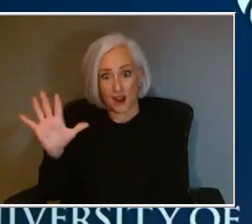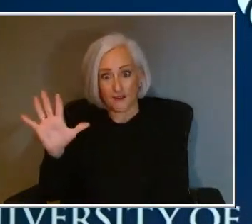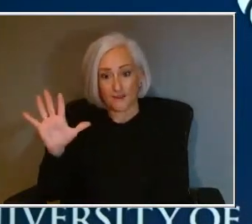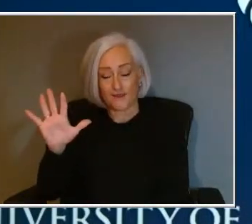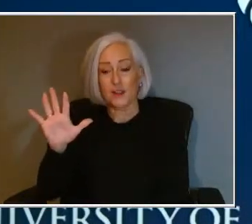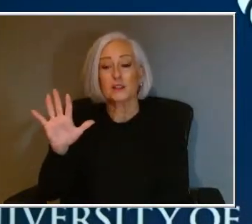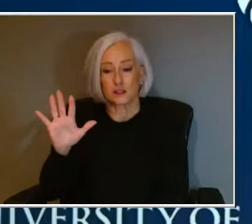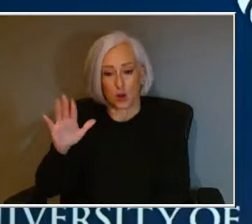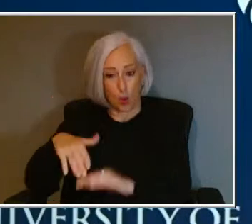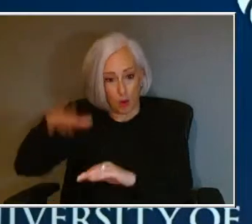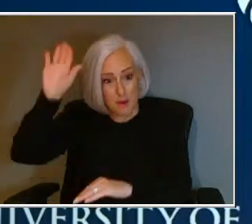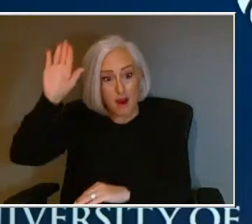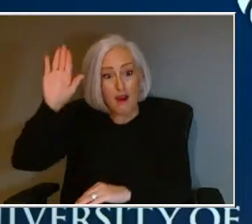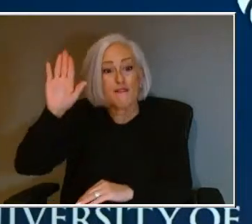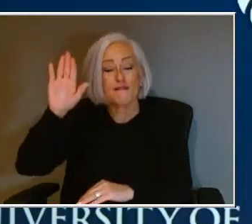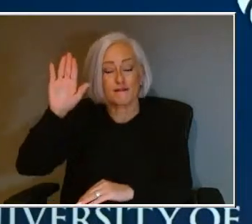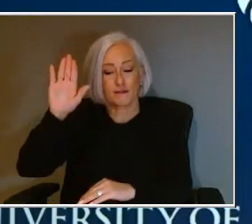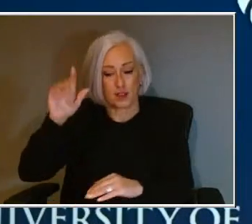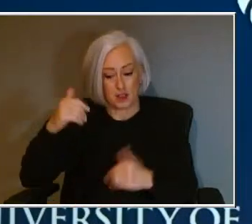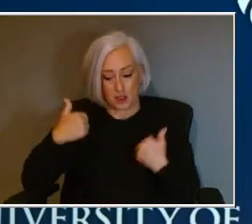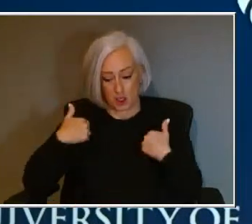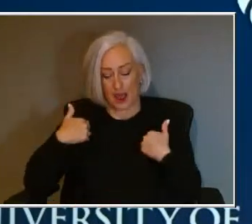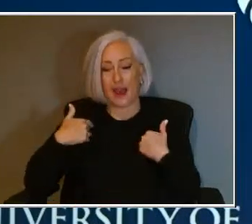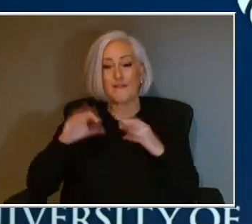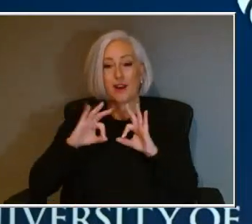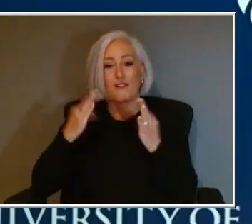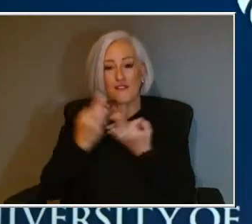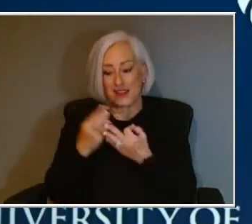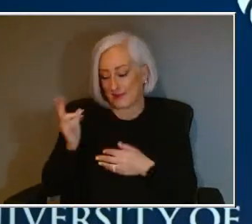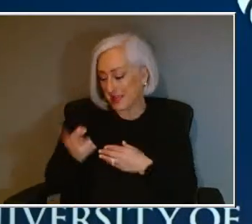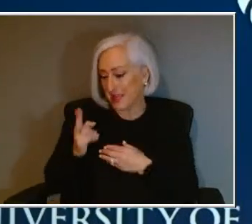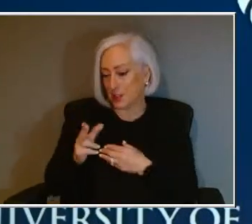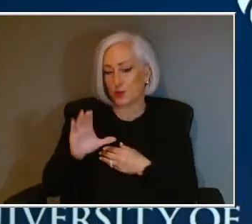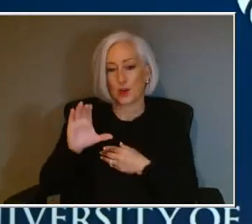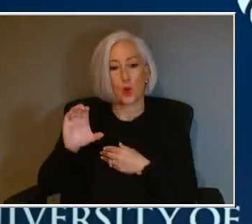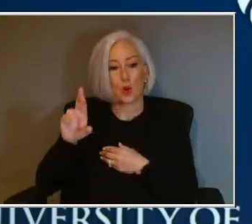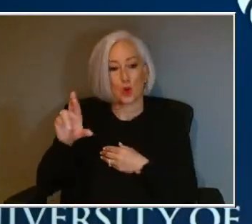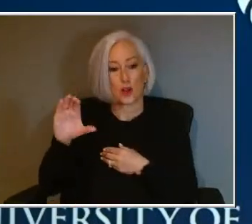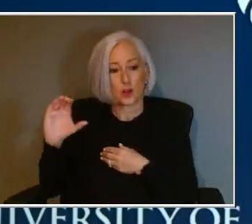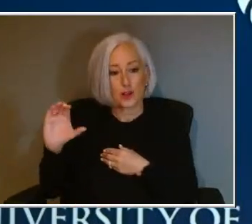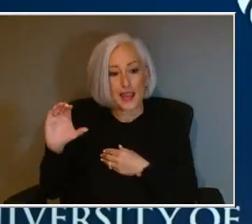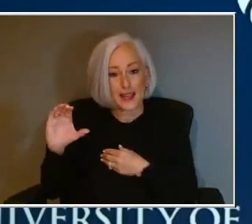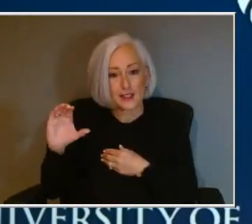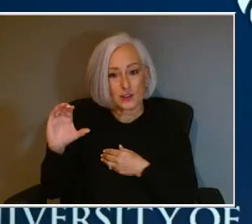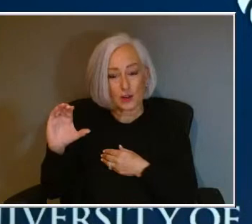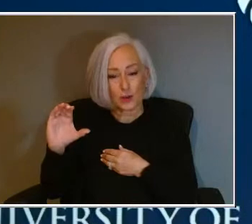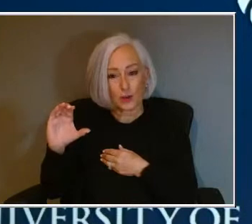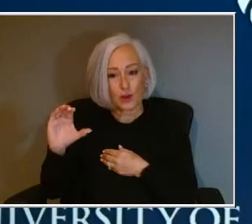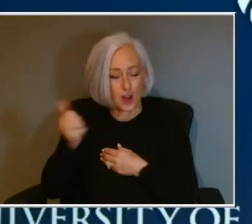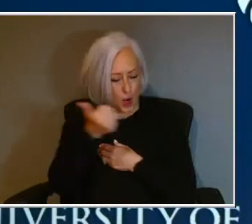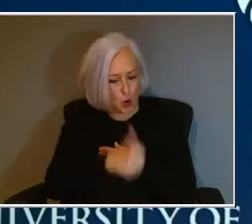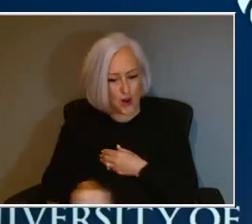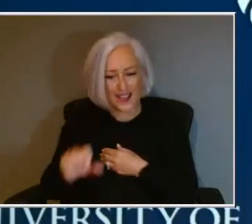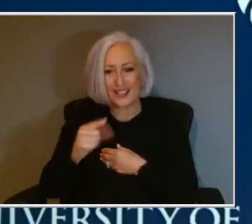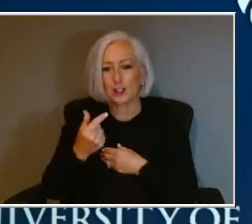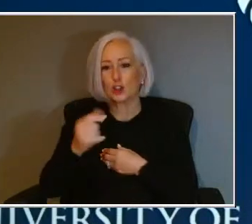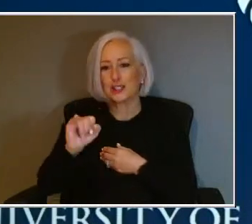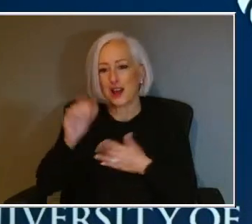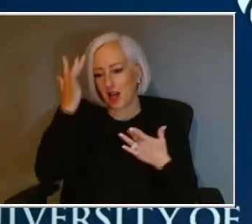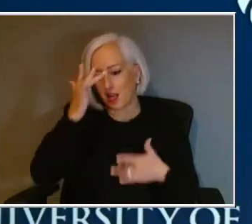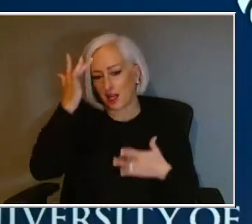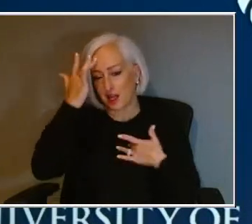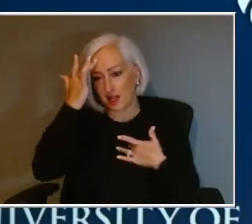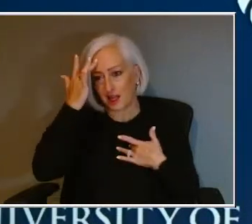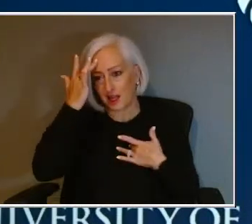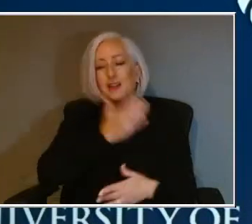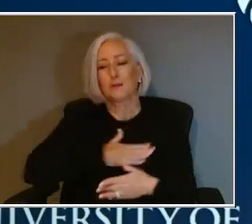or have a family history of colorectal cancer, or have any kind of GI symptoms. Get